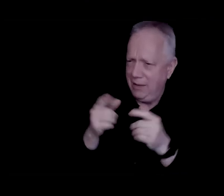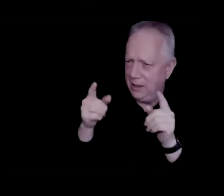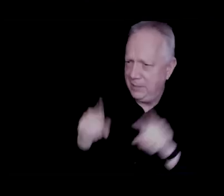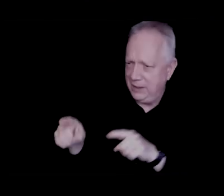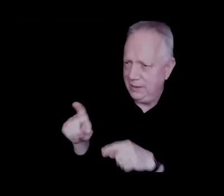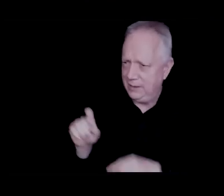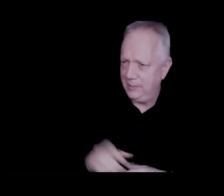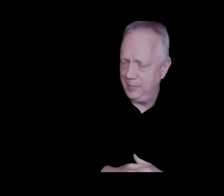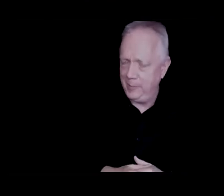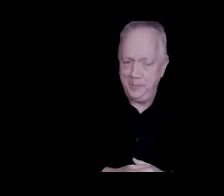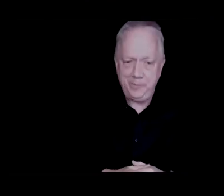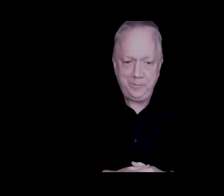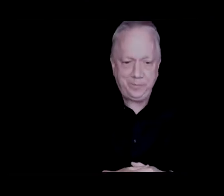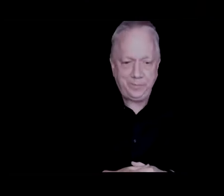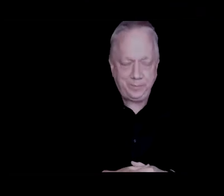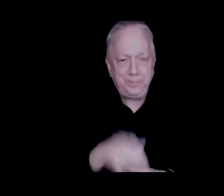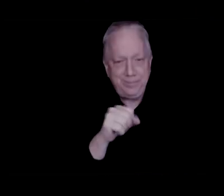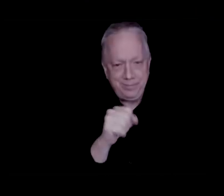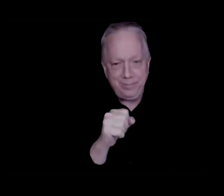be? Yeah,